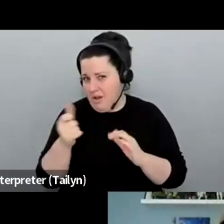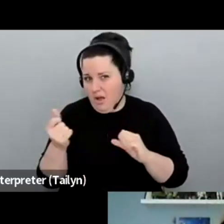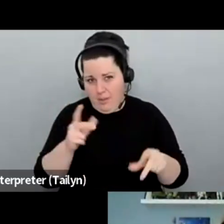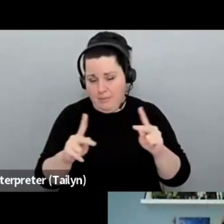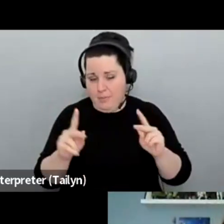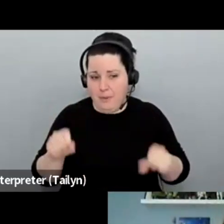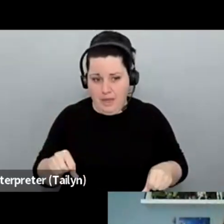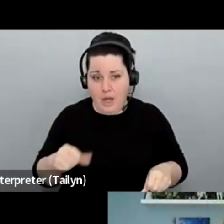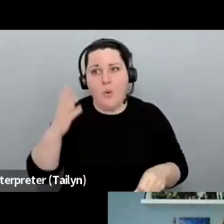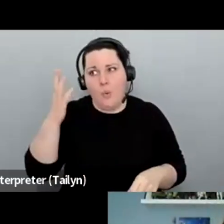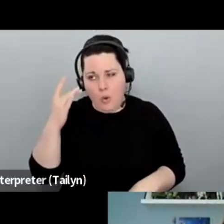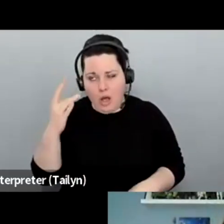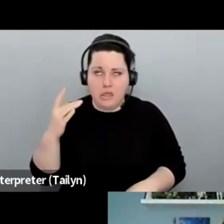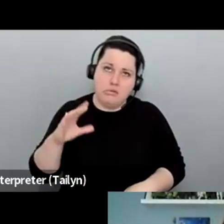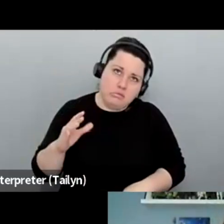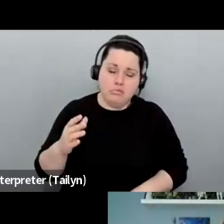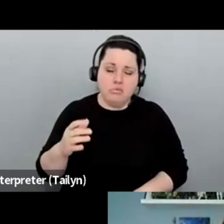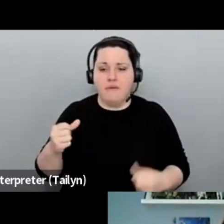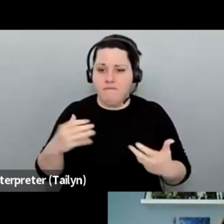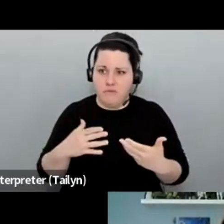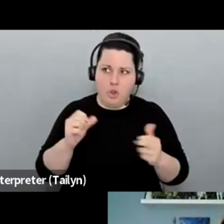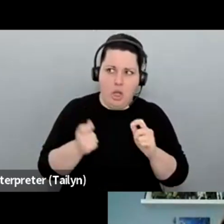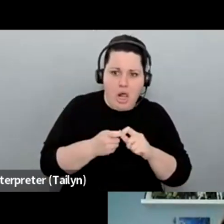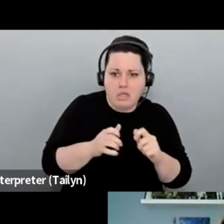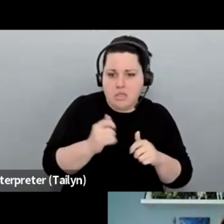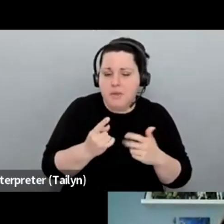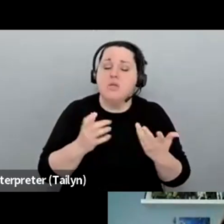that out of fear of recourse. So connecting with larger